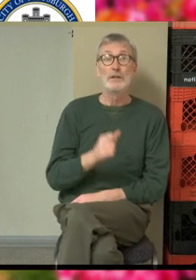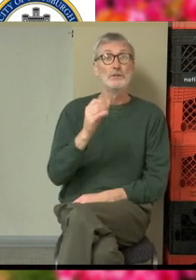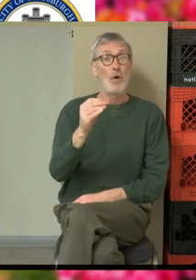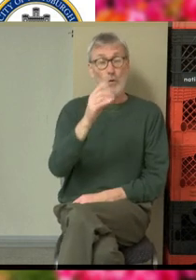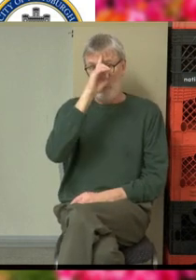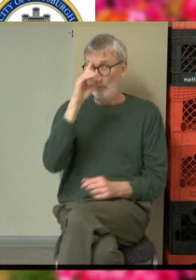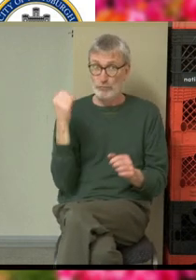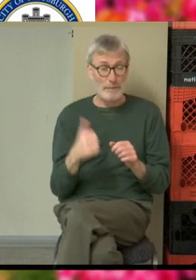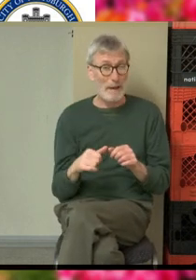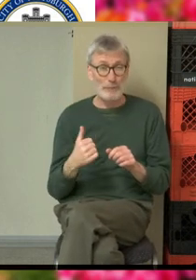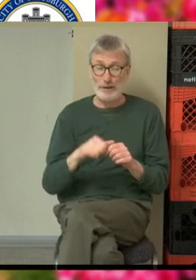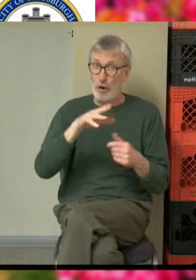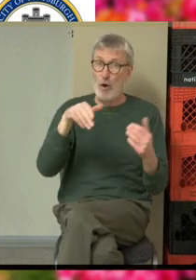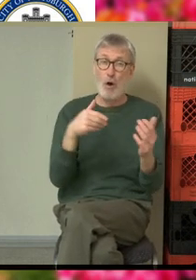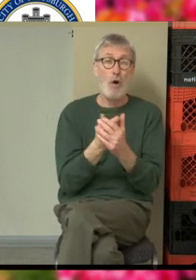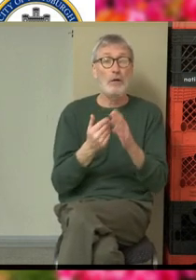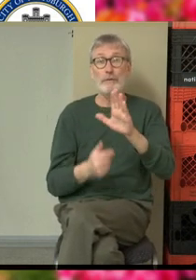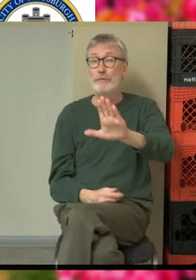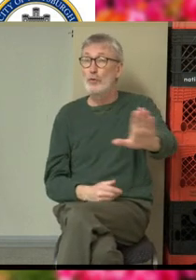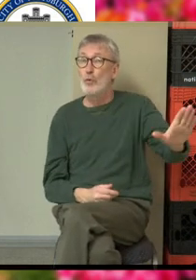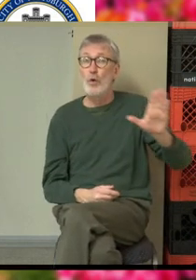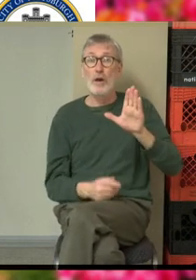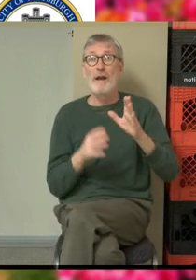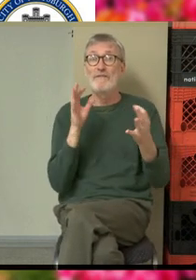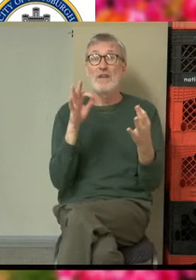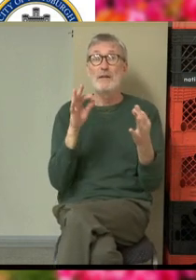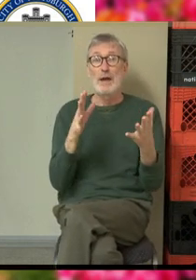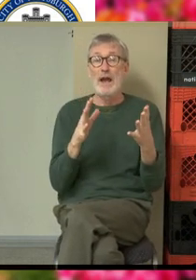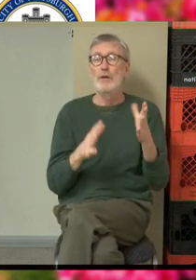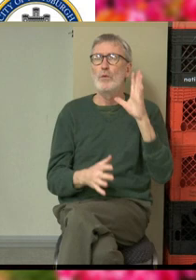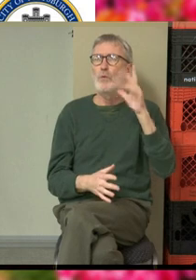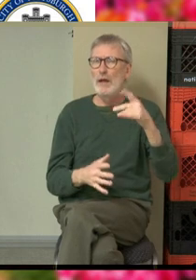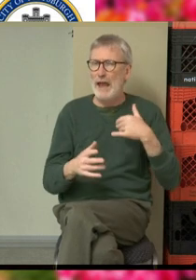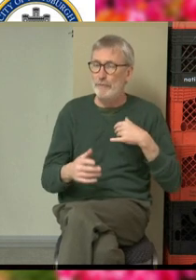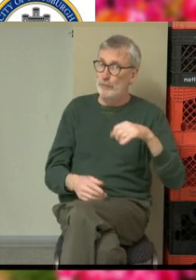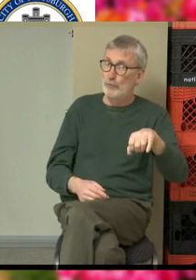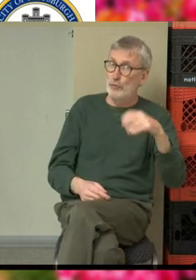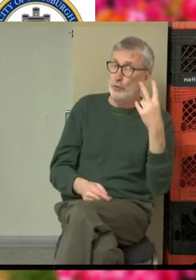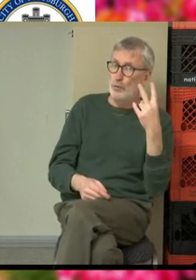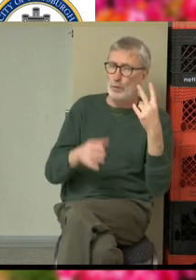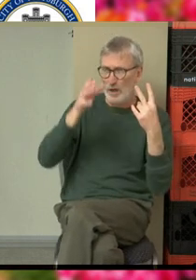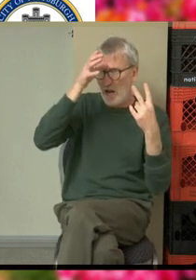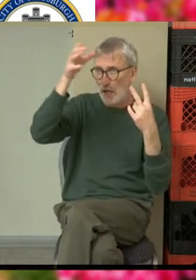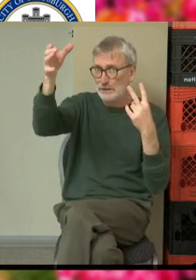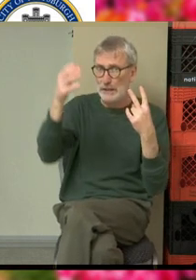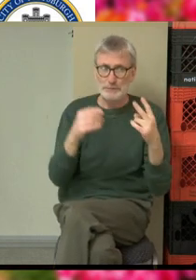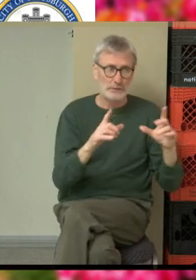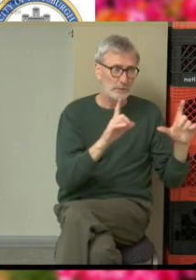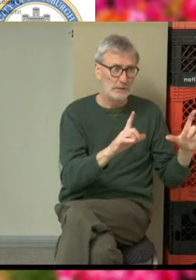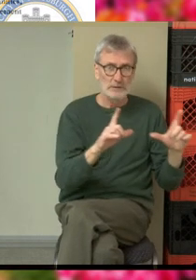feedback in mind, we're gonna jump into reviewing two different concepts for the park. So